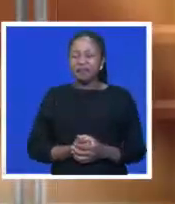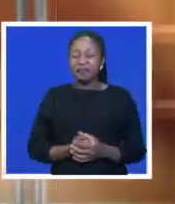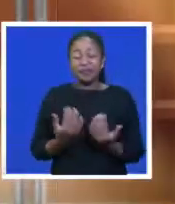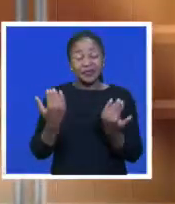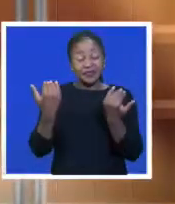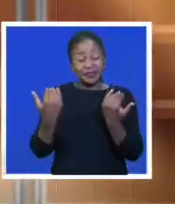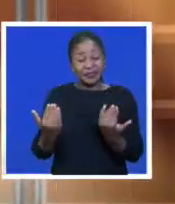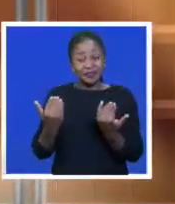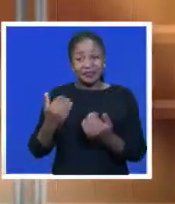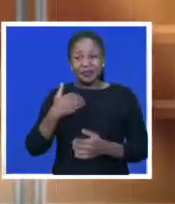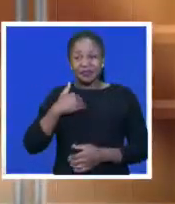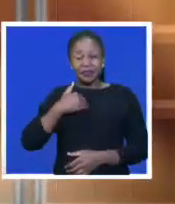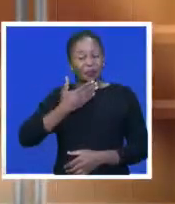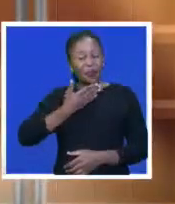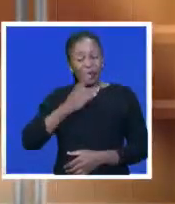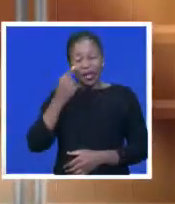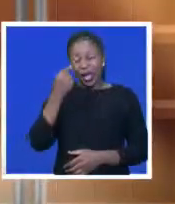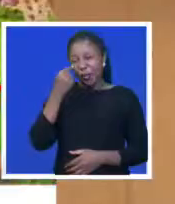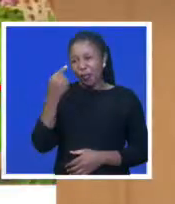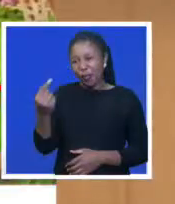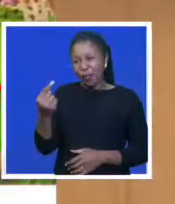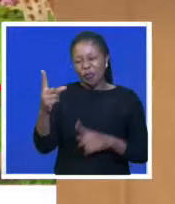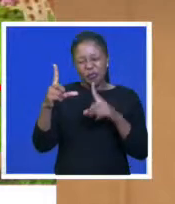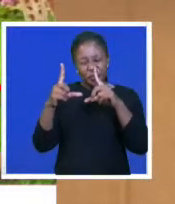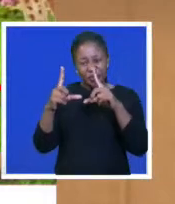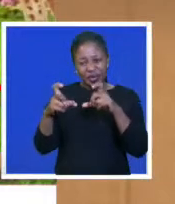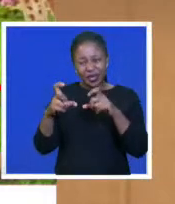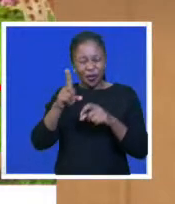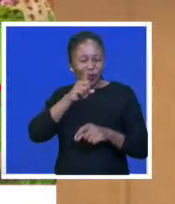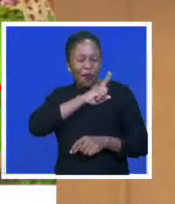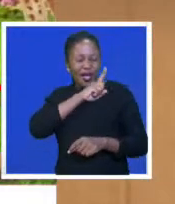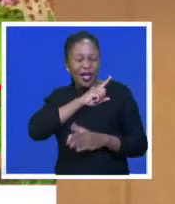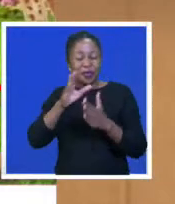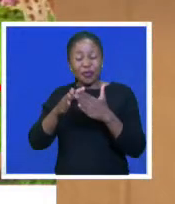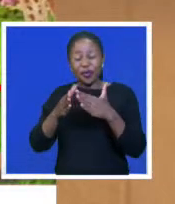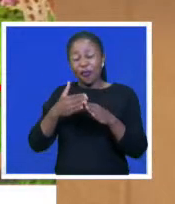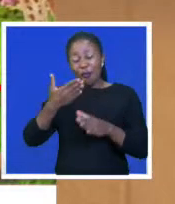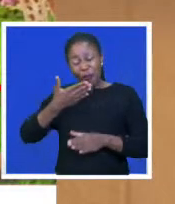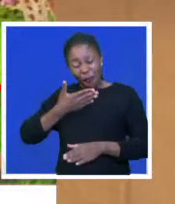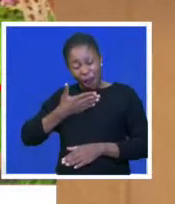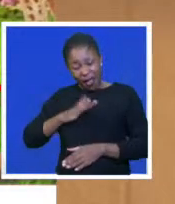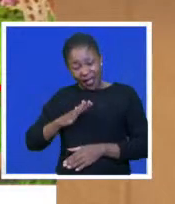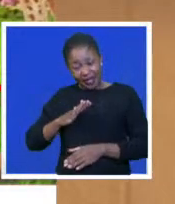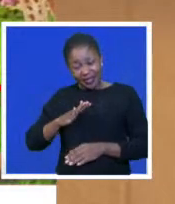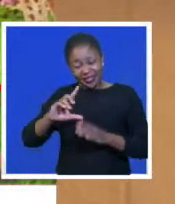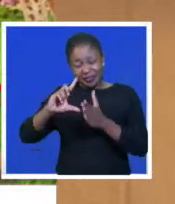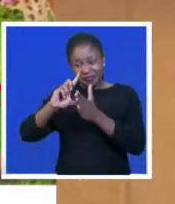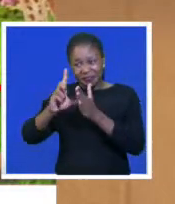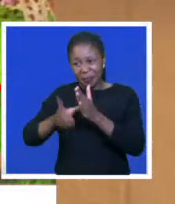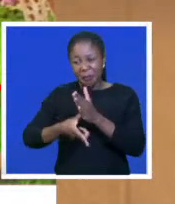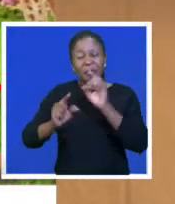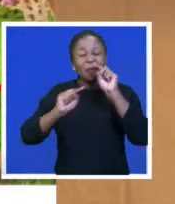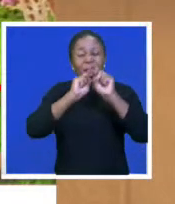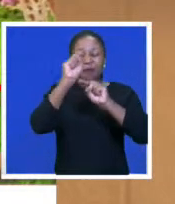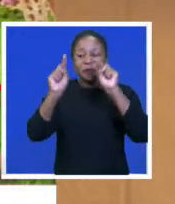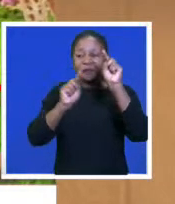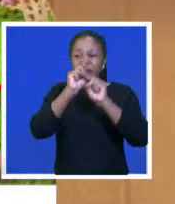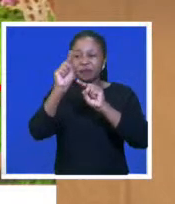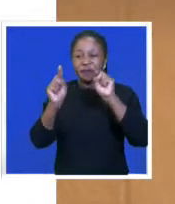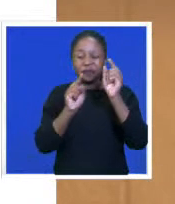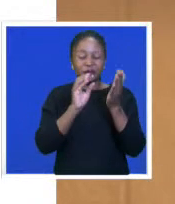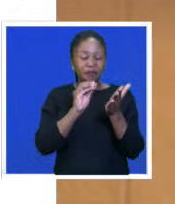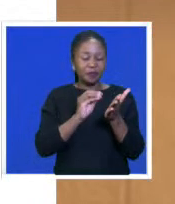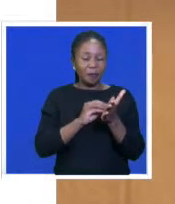am going to ask you a few questions. I hope you are ready for the questions. Okay.